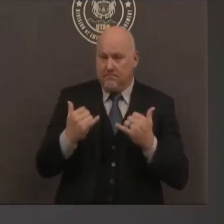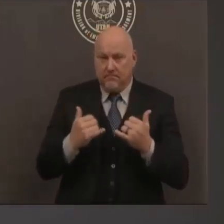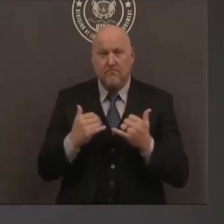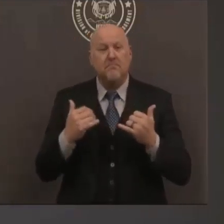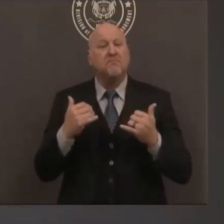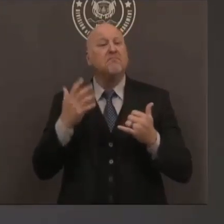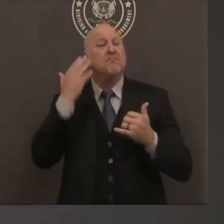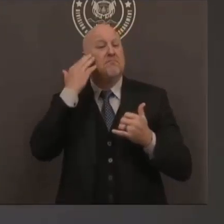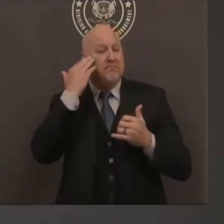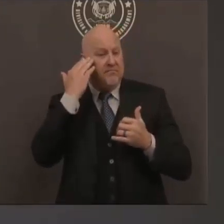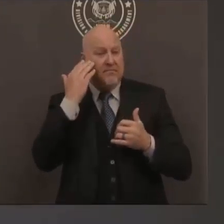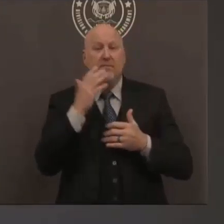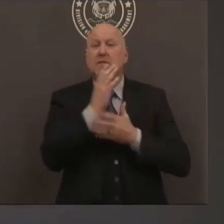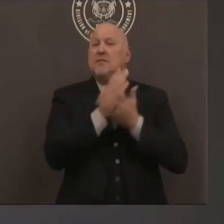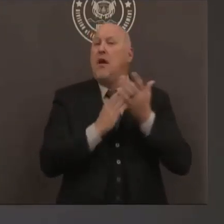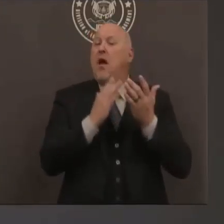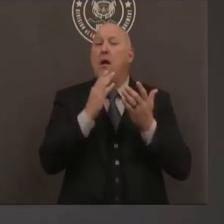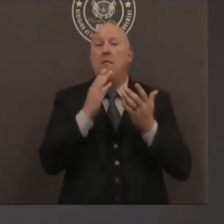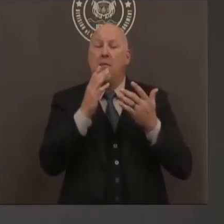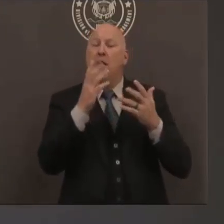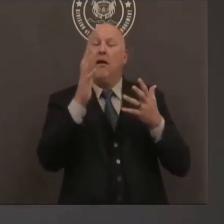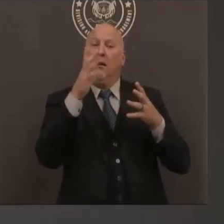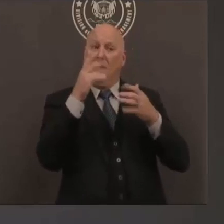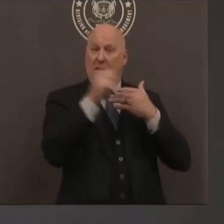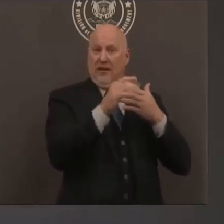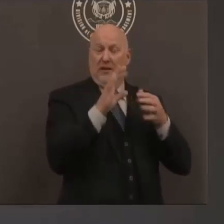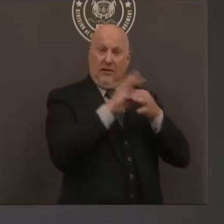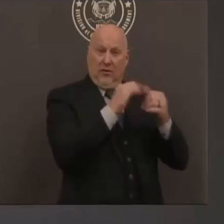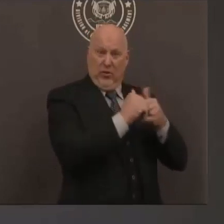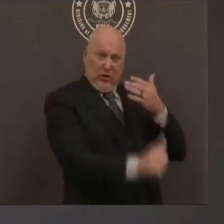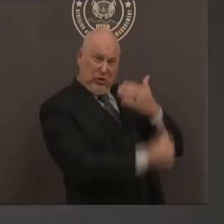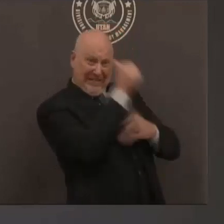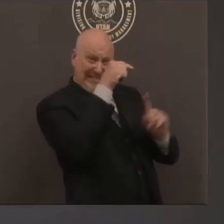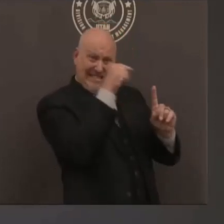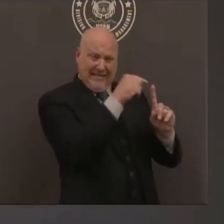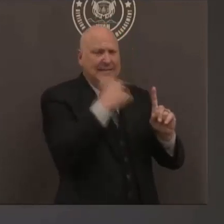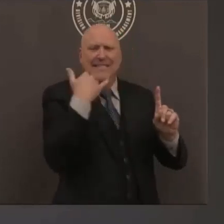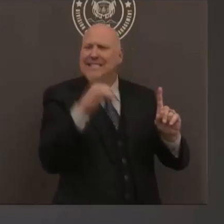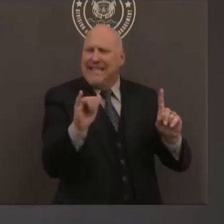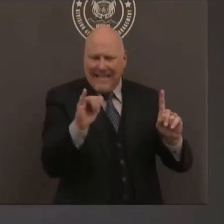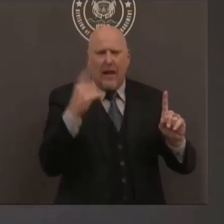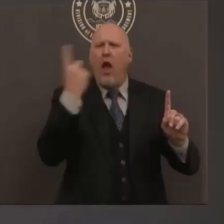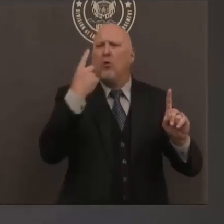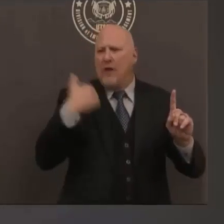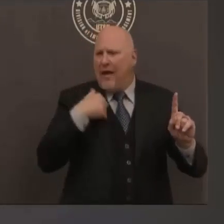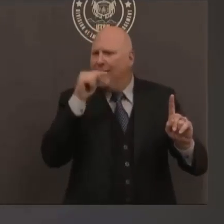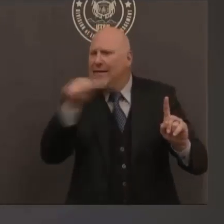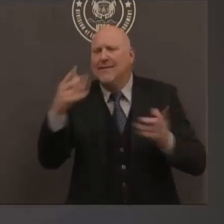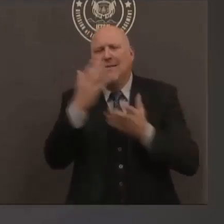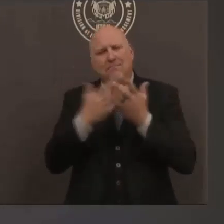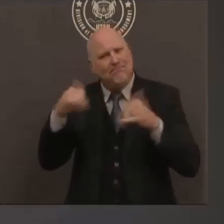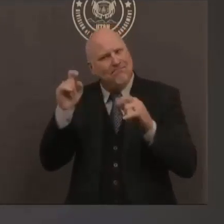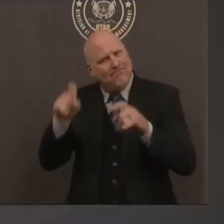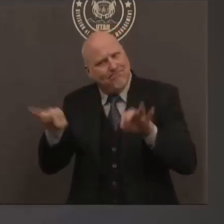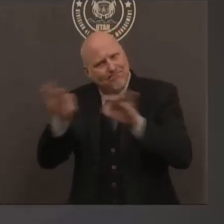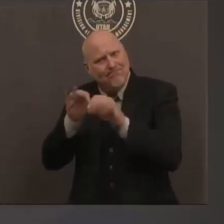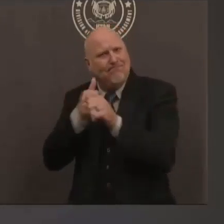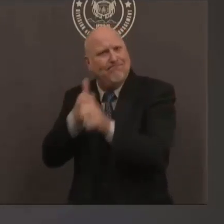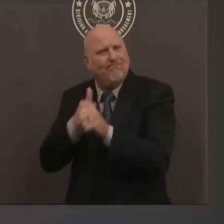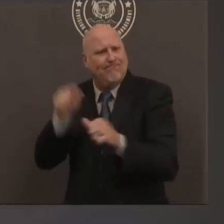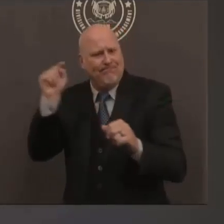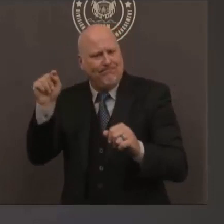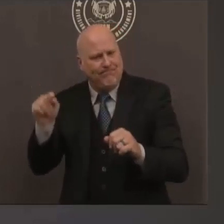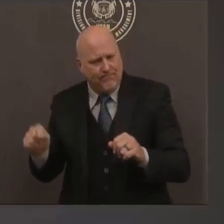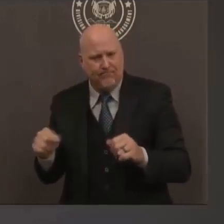just mention some of these. One, we need to be exceedingly careful, particularly for those in our high-risk populations, those